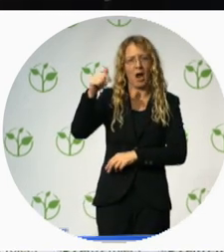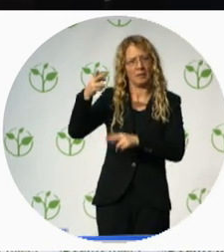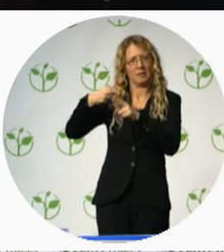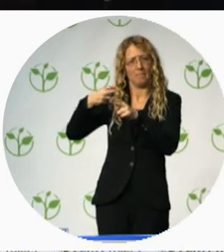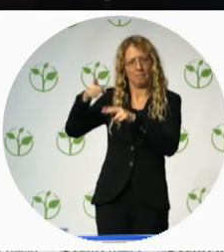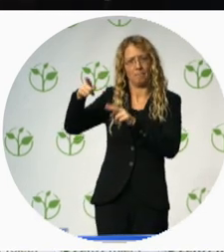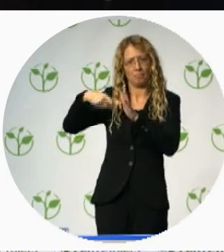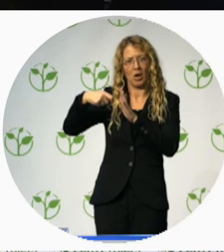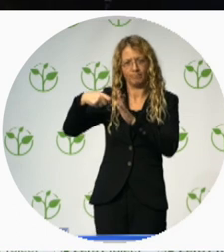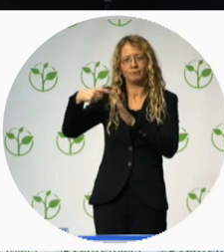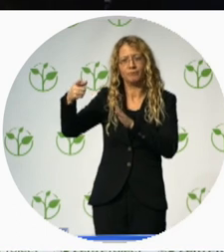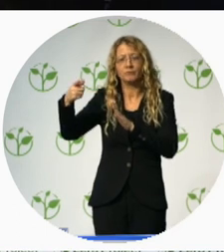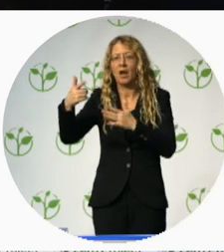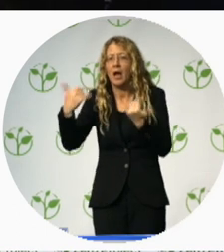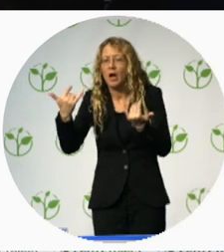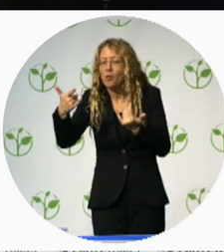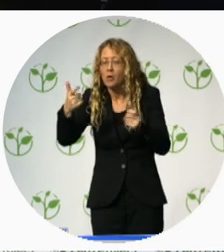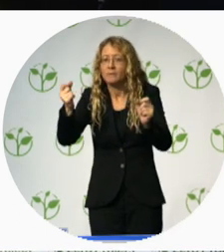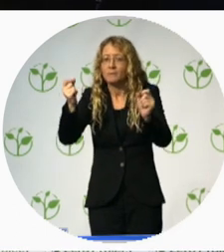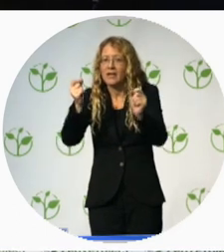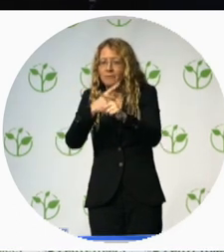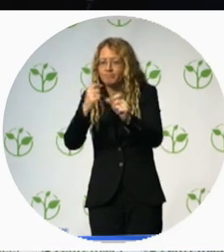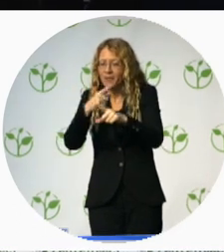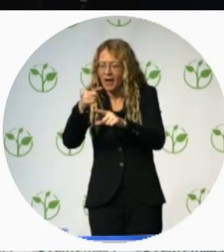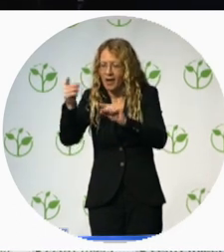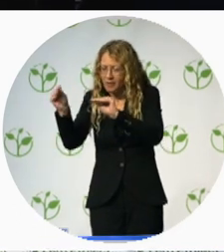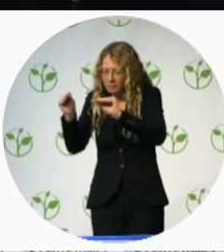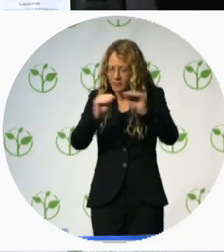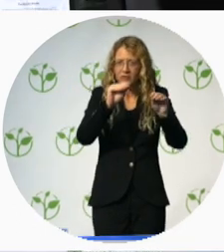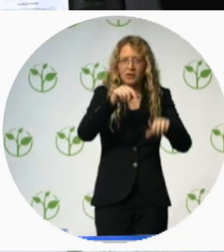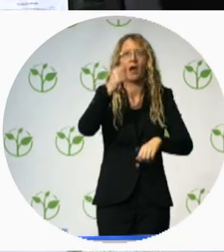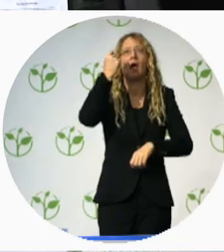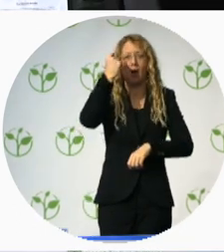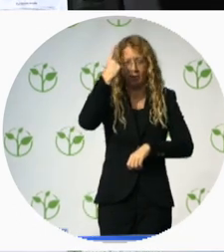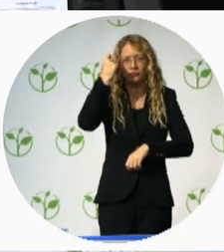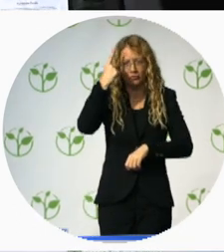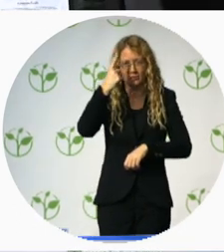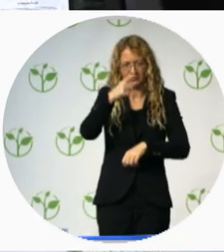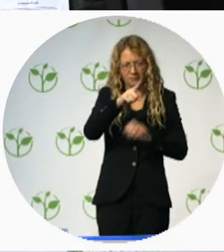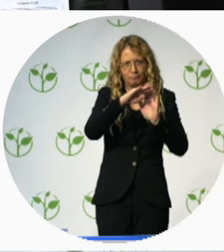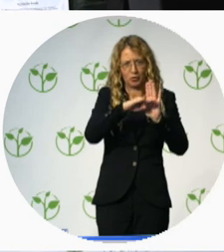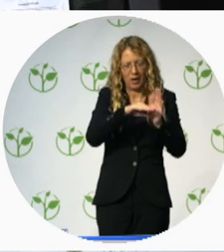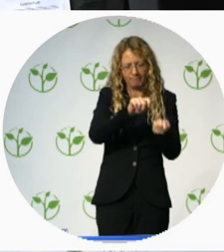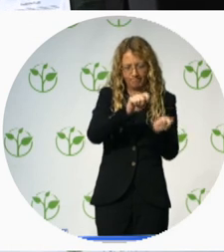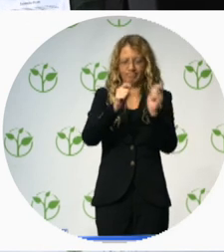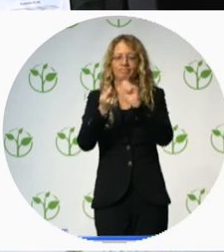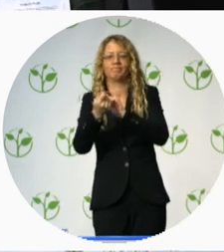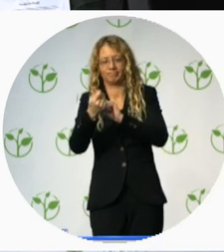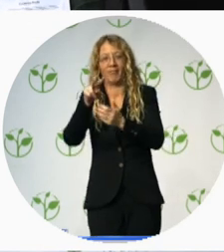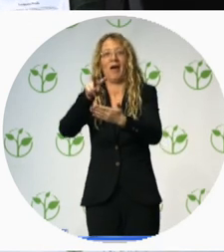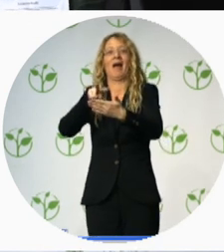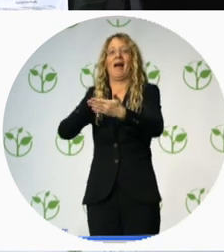with intellectual disabilities. The development was part of the European Able to Include grant program of the European